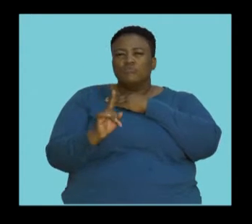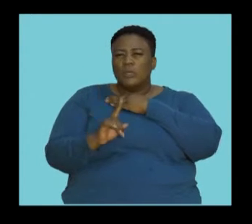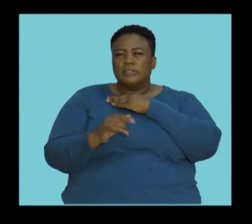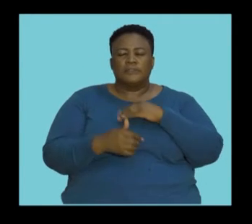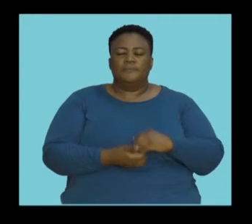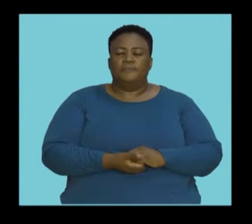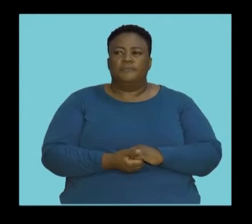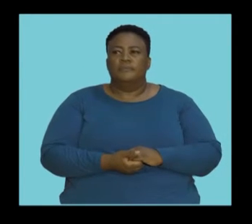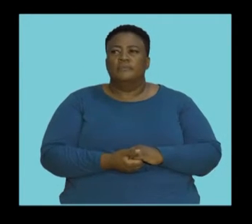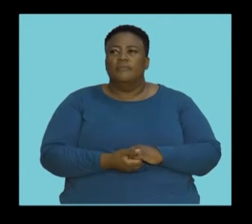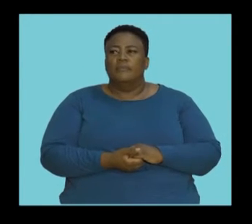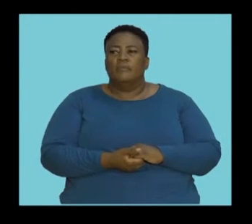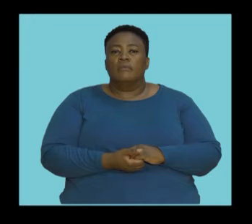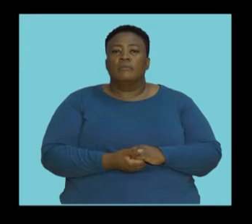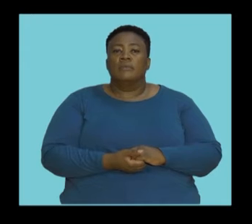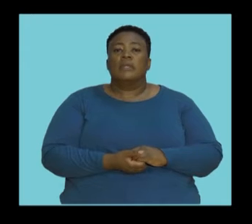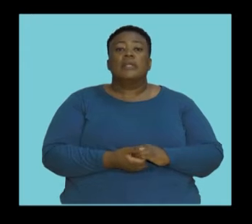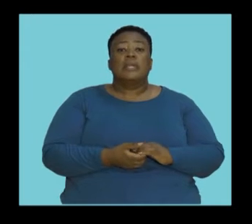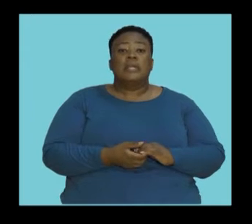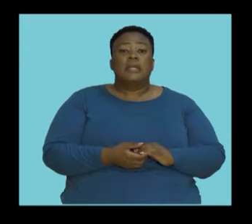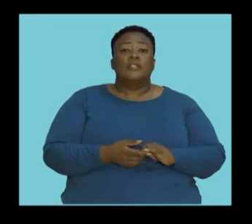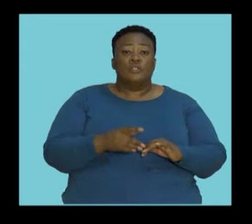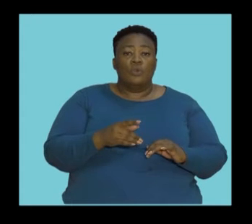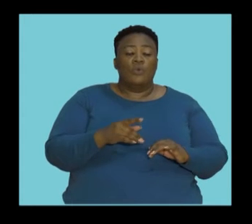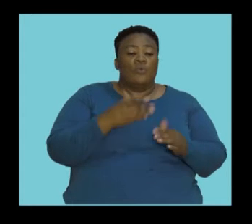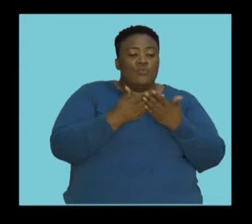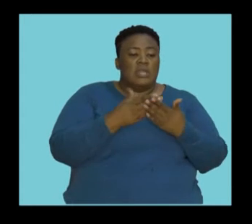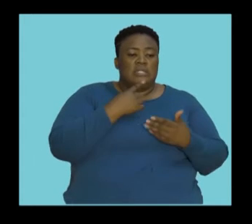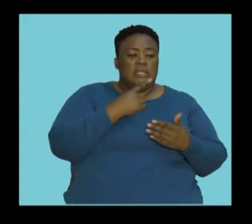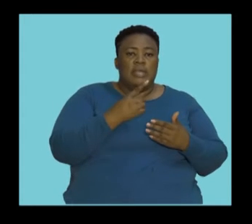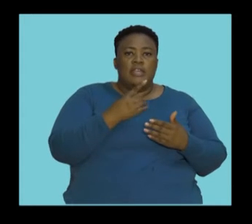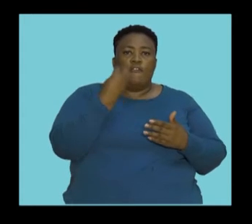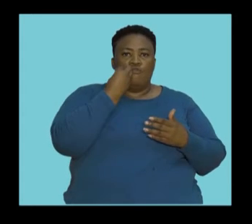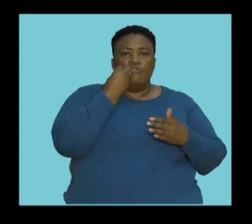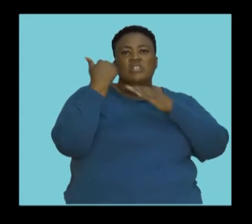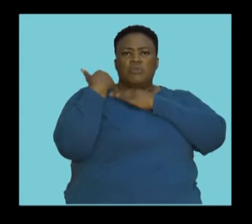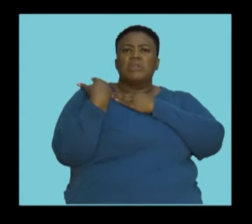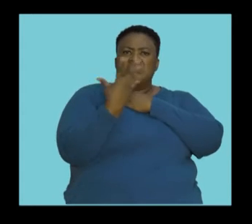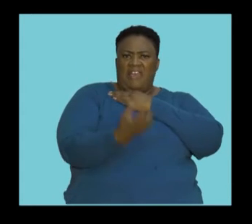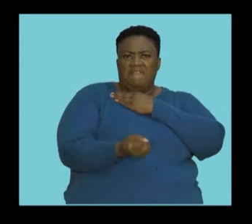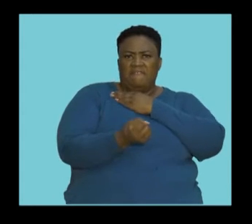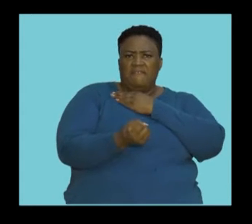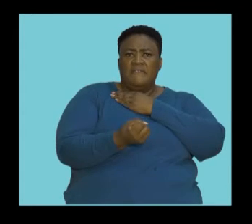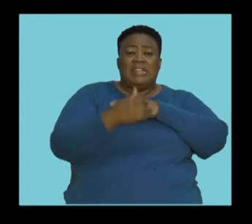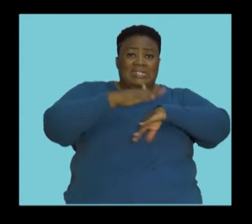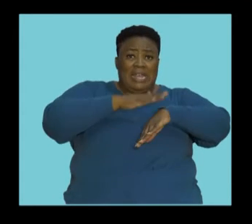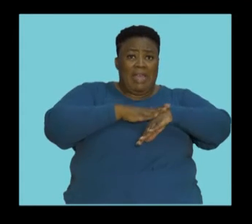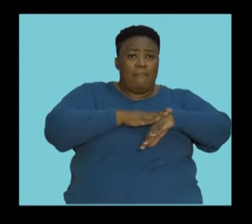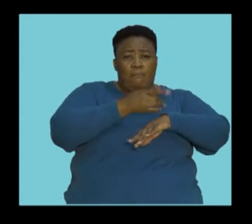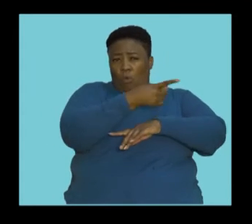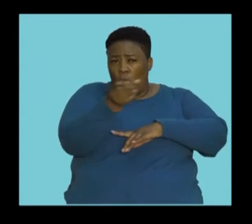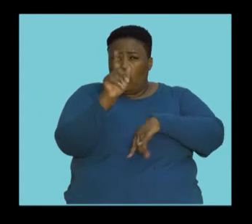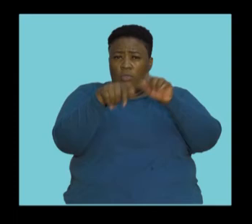So food security exists when all people at all times have physical,